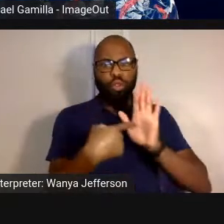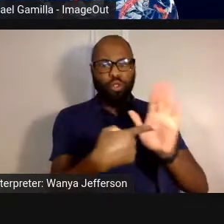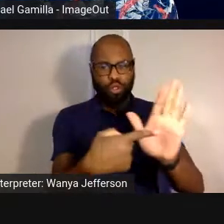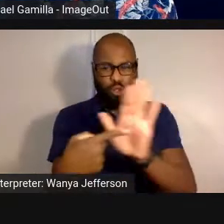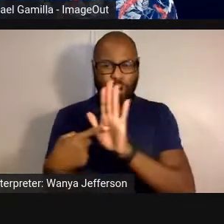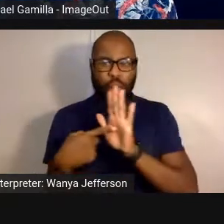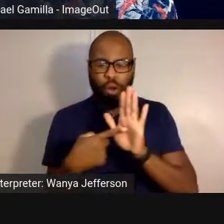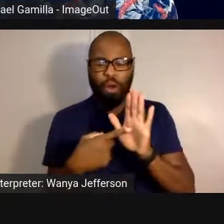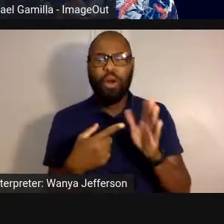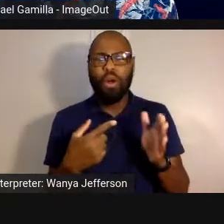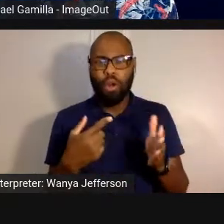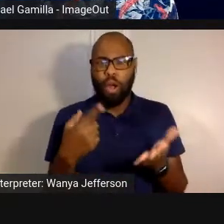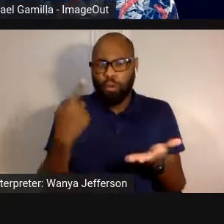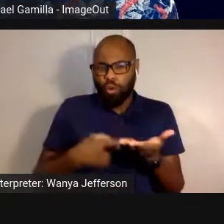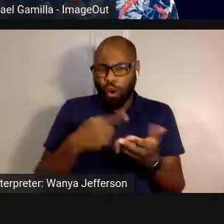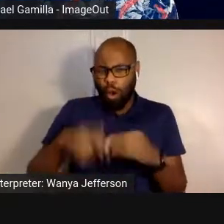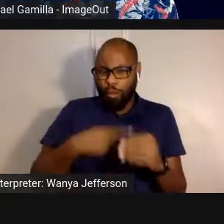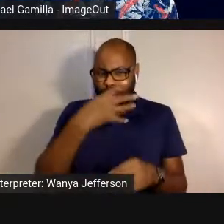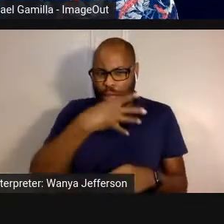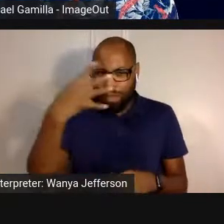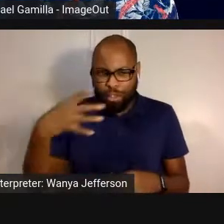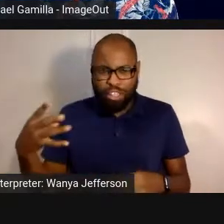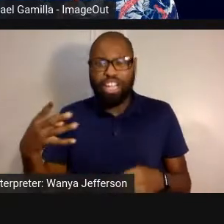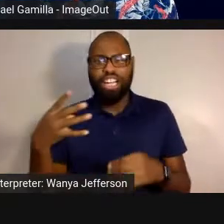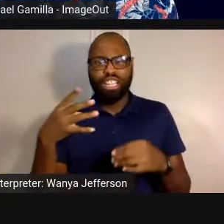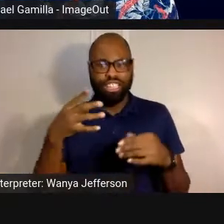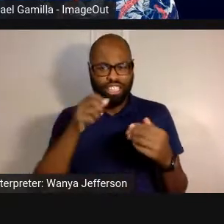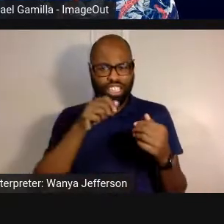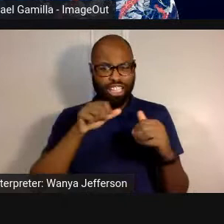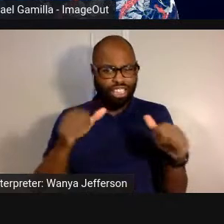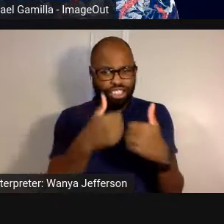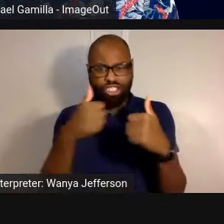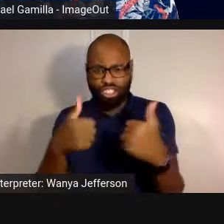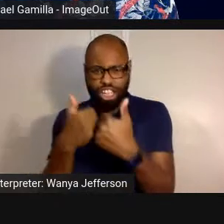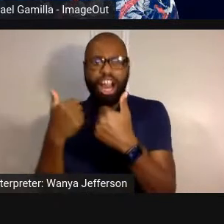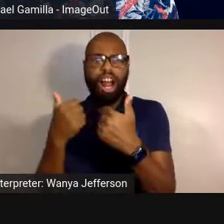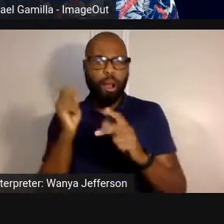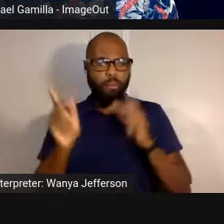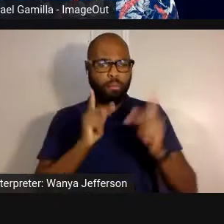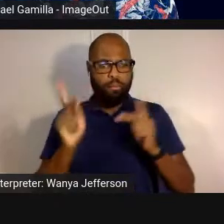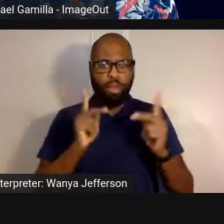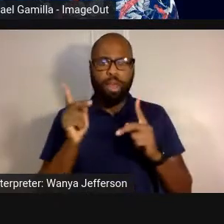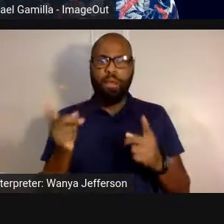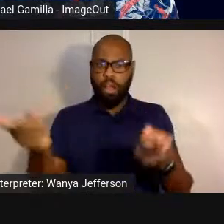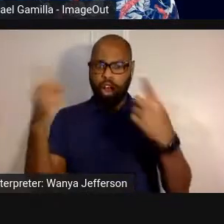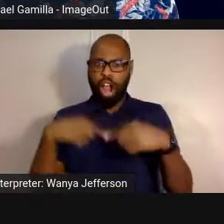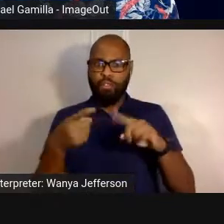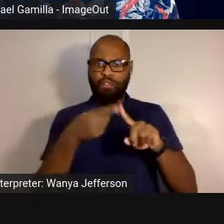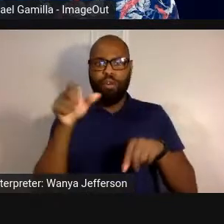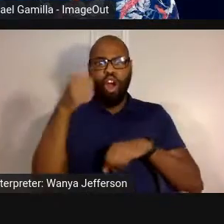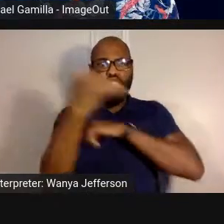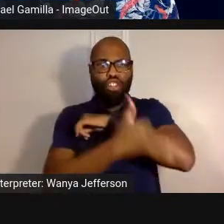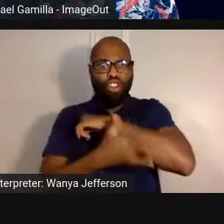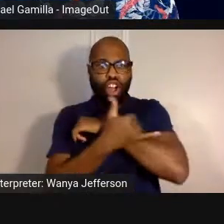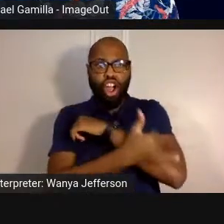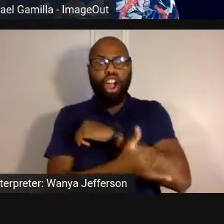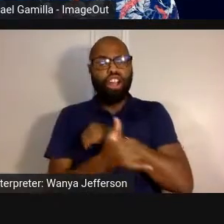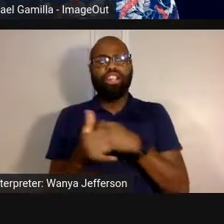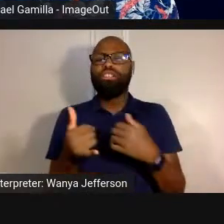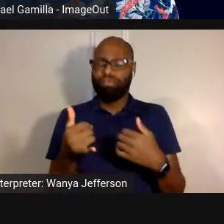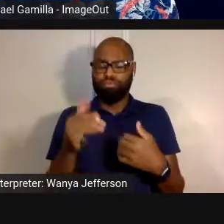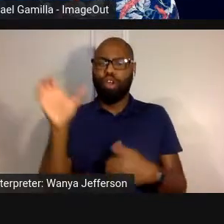we're talking a story about immigration and we're talking about the challenges of people coming from another country, obviously Colombia was at the top of our minds right